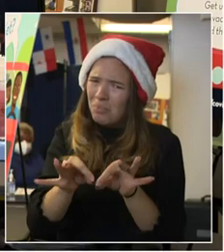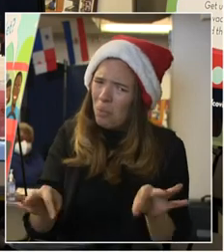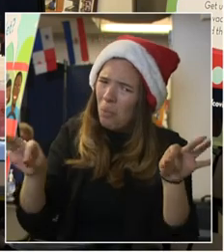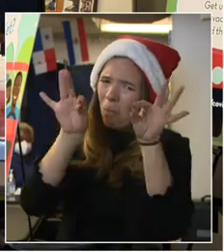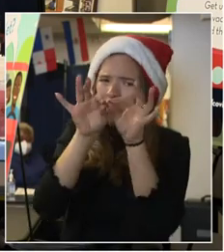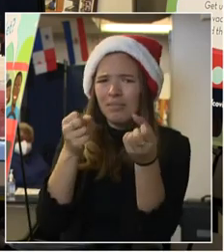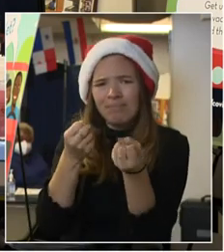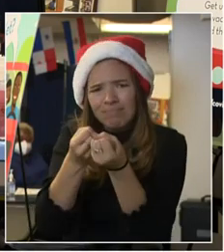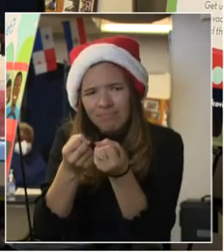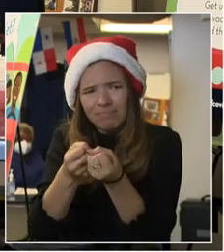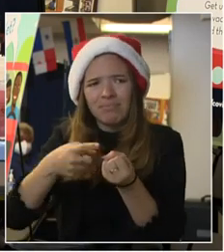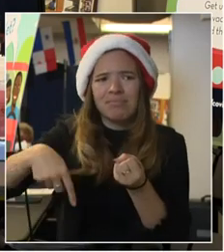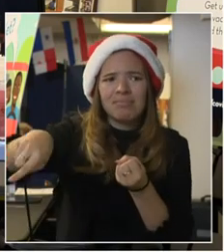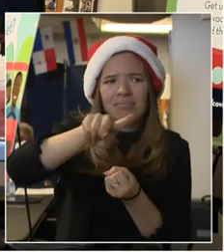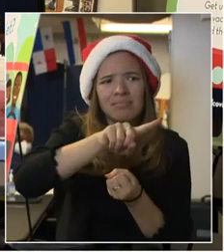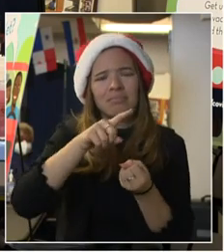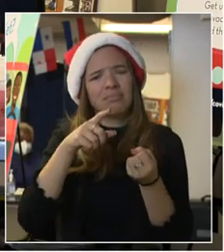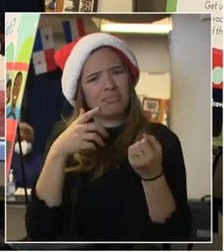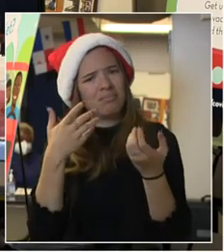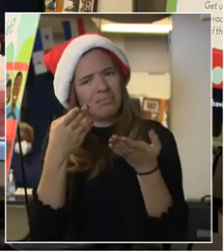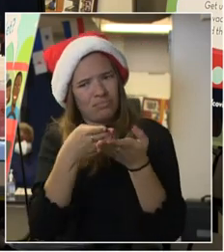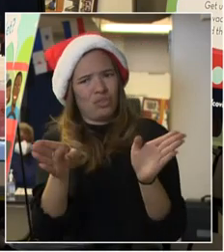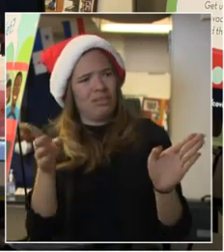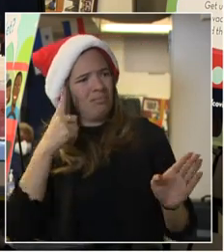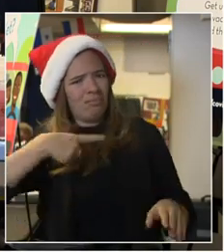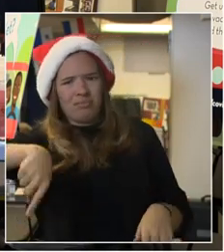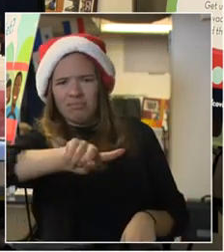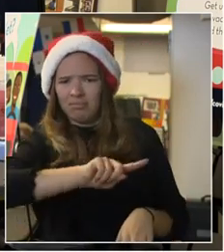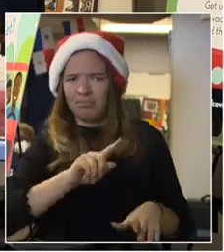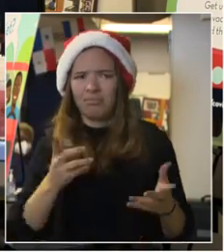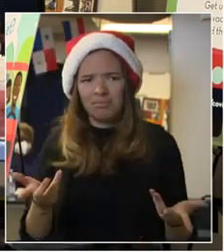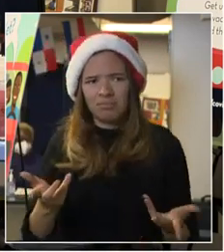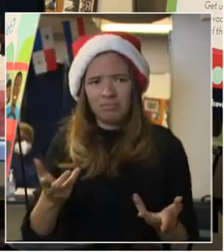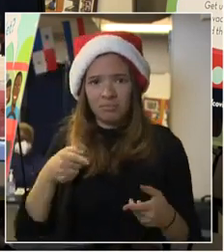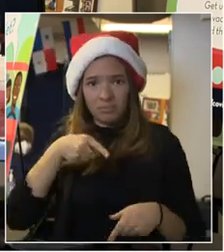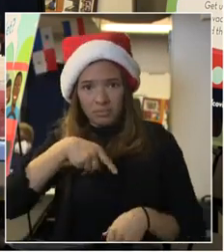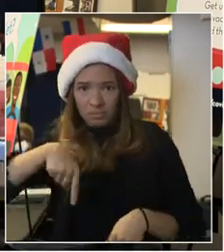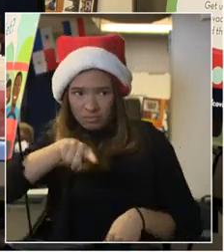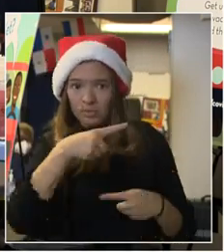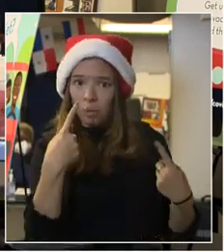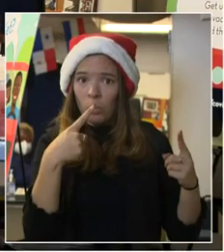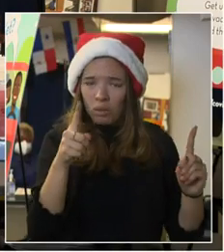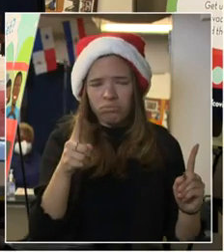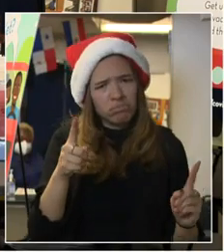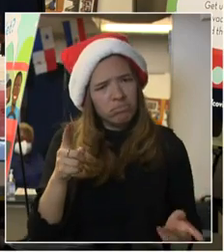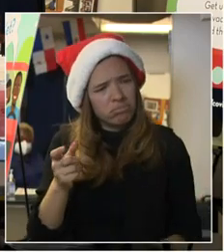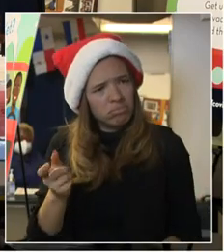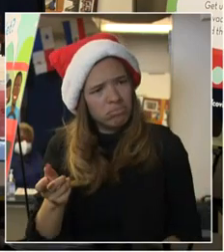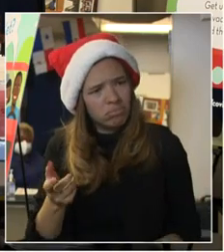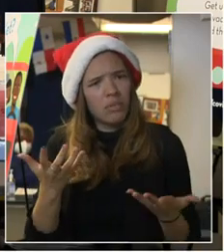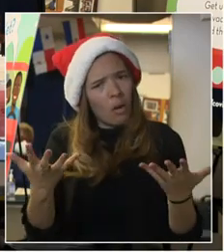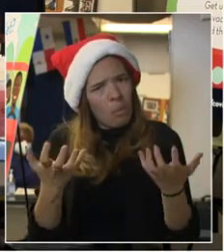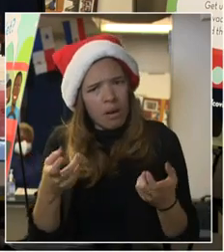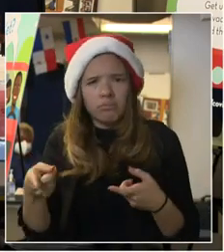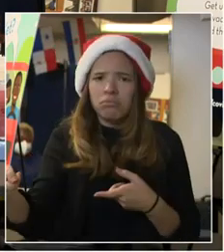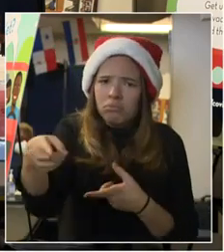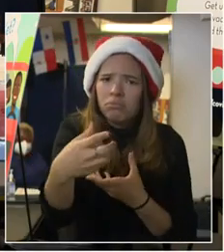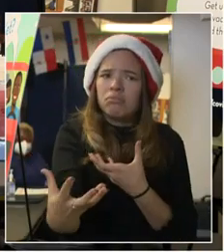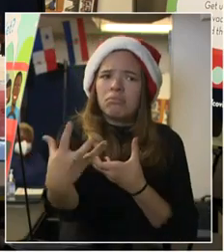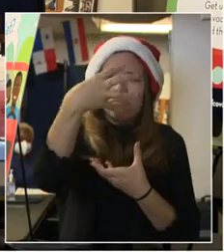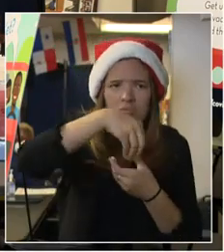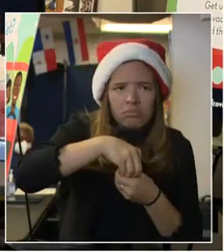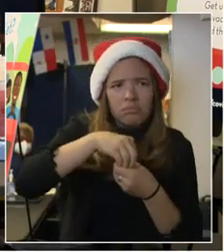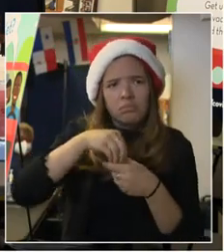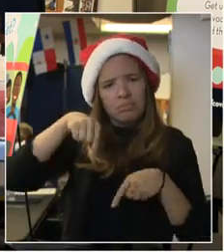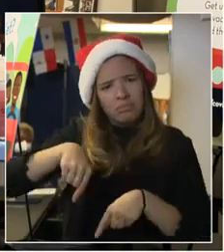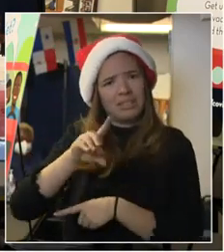outcomes and in pursuing prosperity. It also fosters inclusion and equity for our city at large. I want to thank my